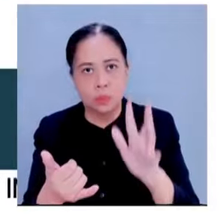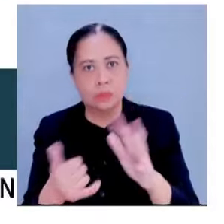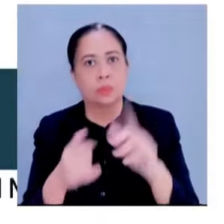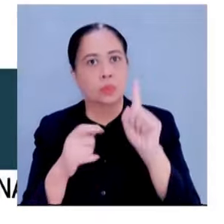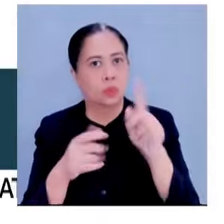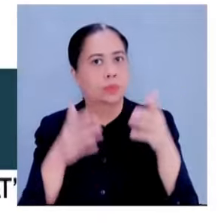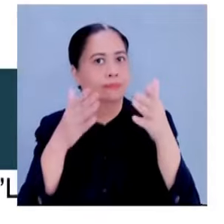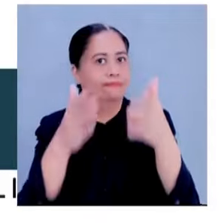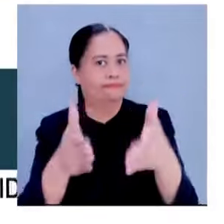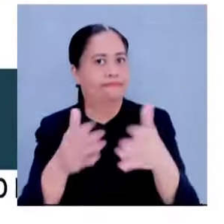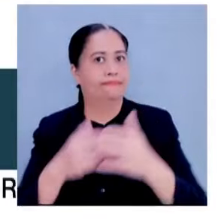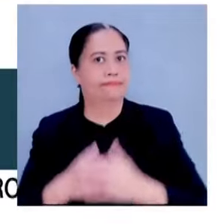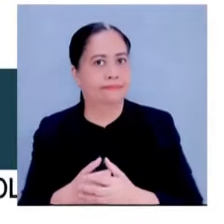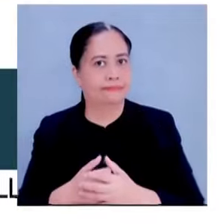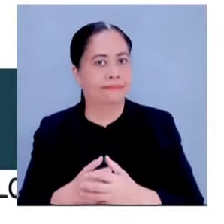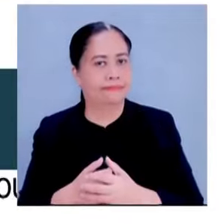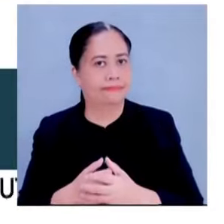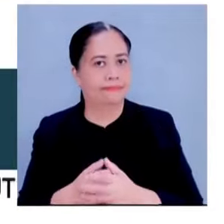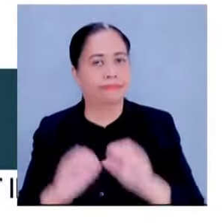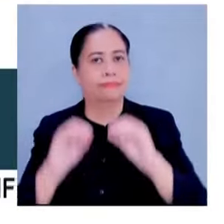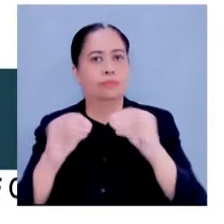way of